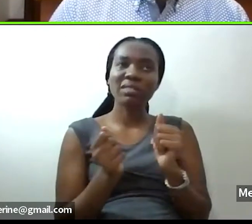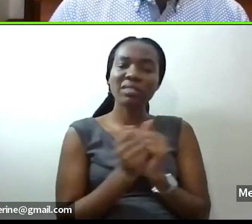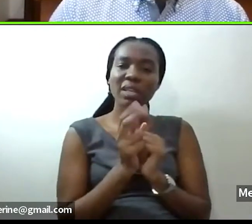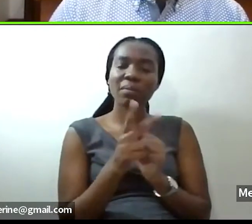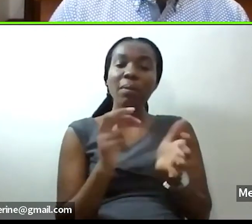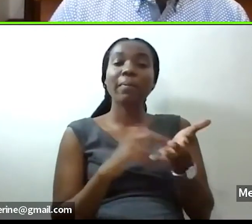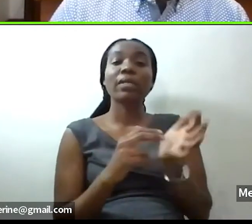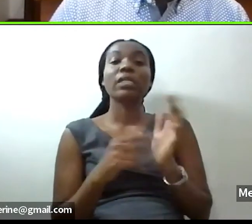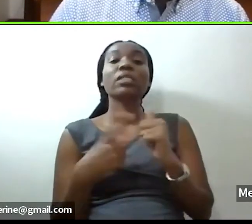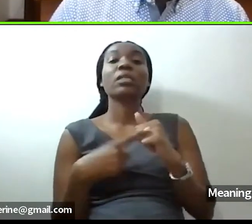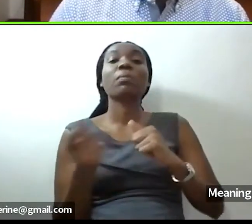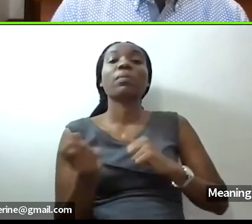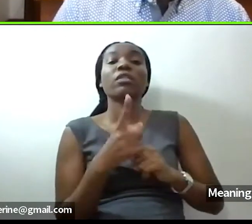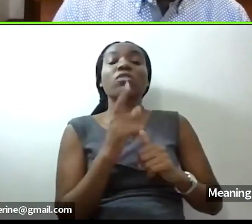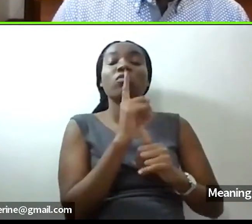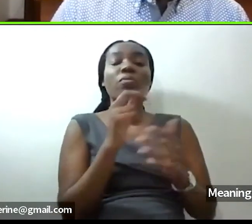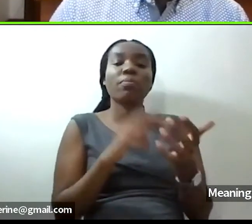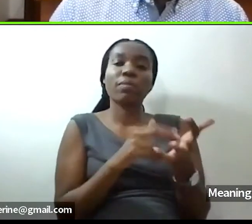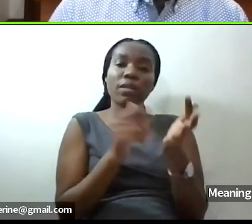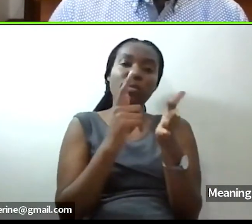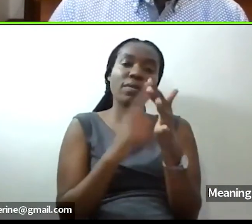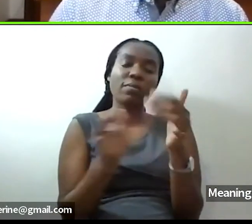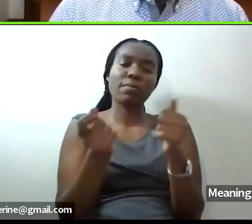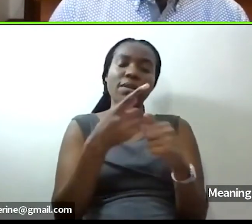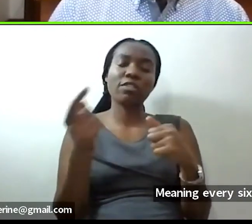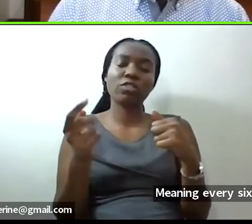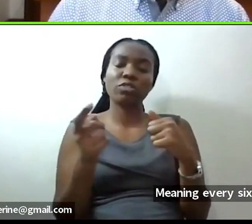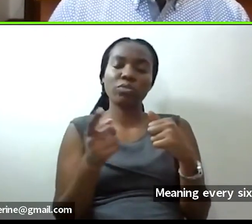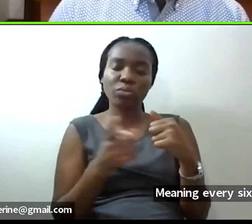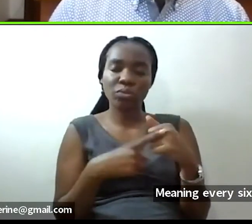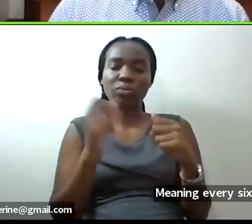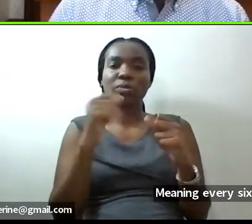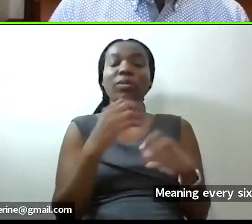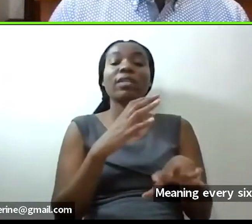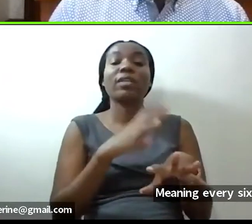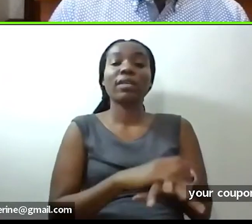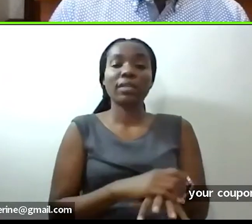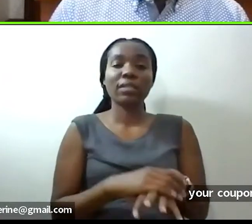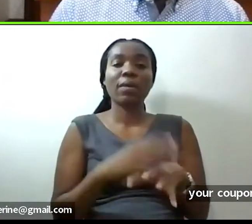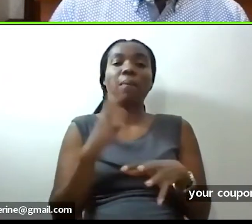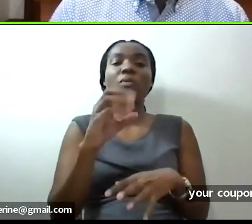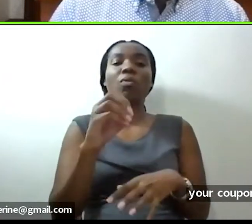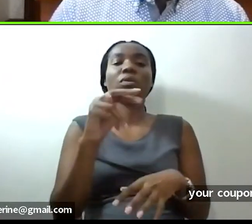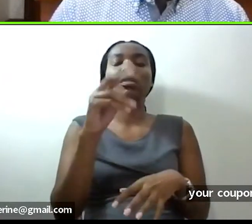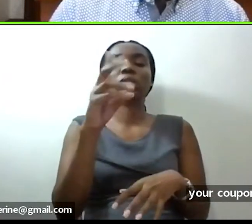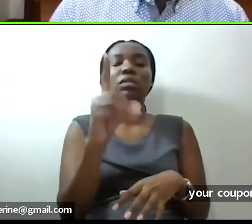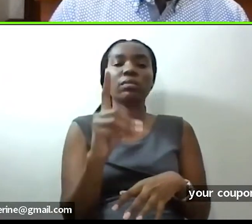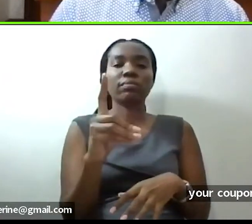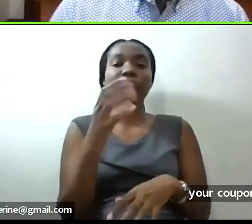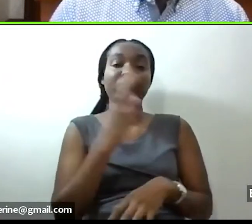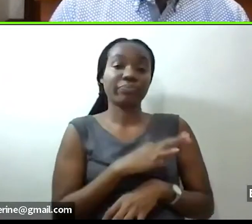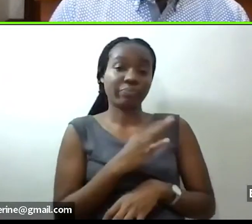you received your coupon for the bond that you invested. But if you want to sell today, which is in